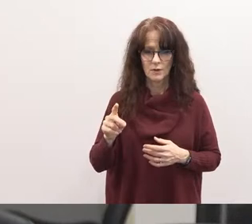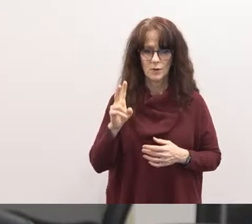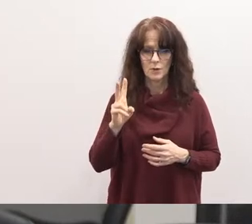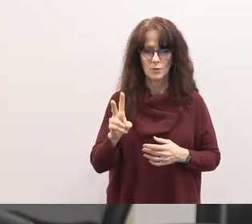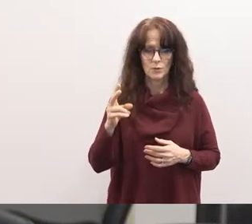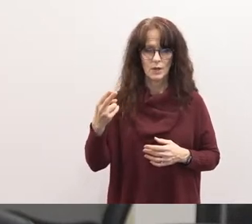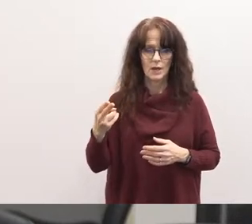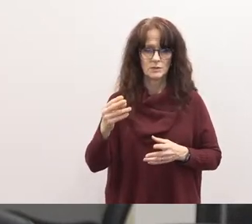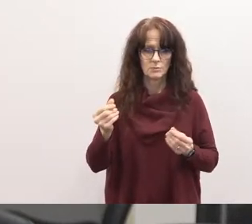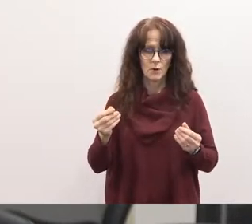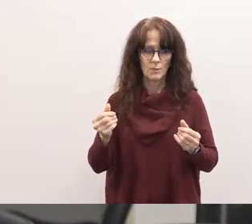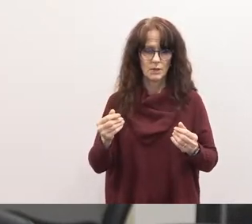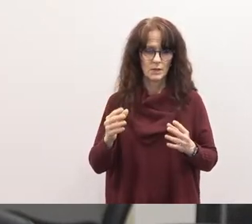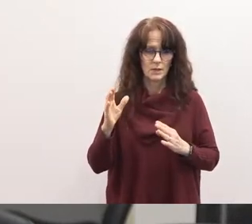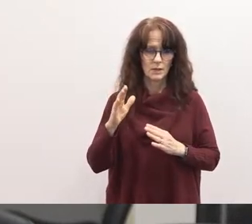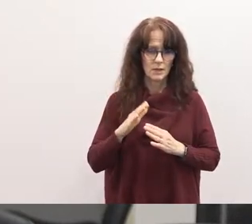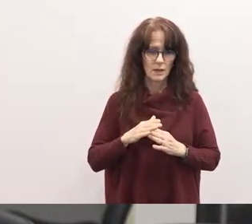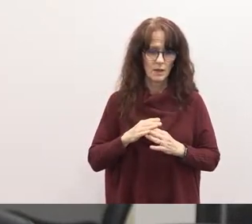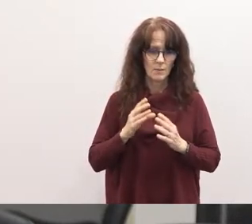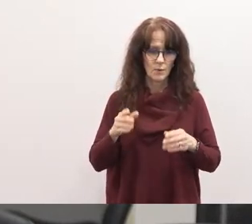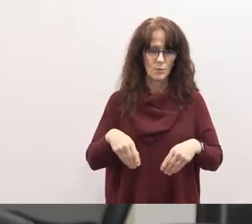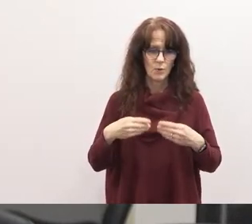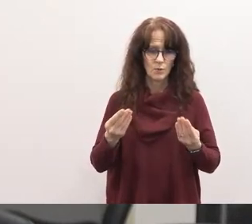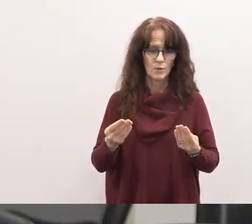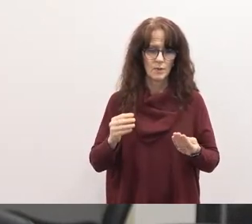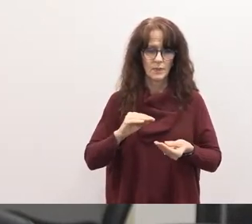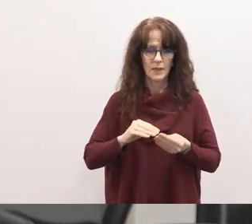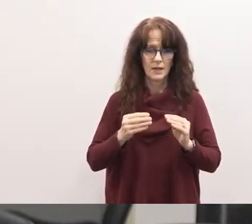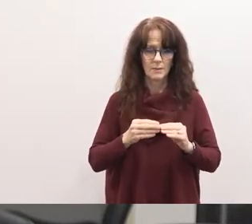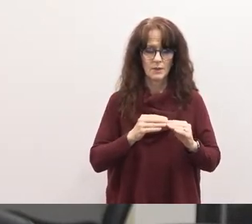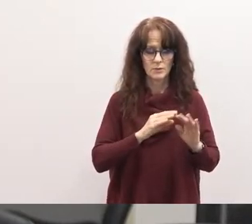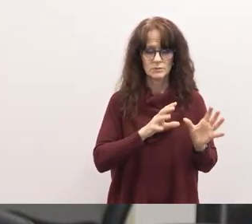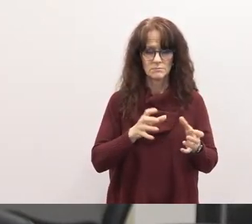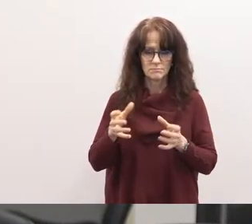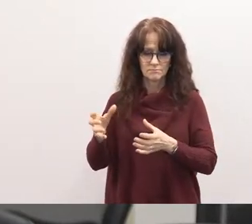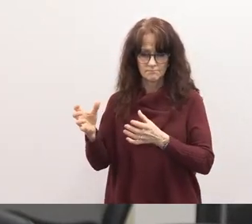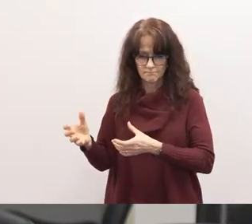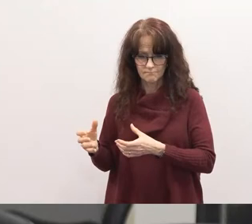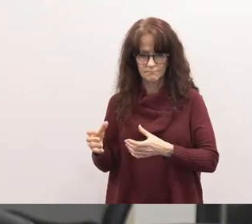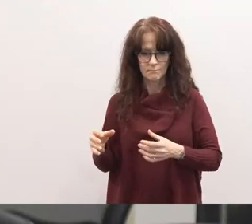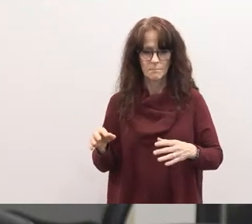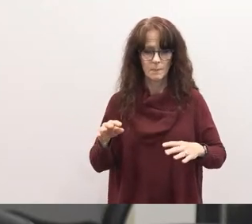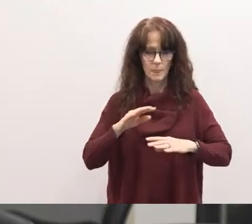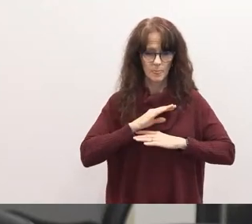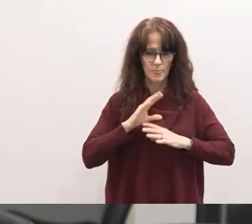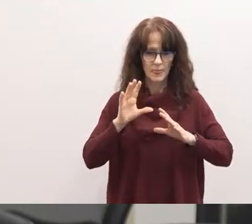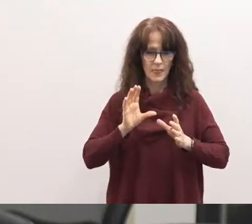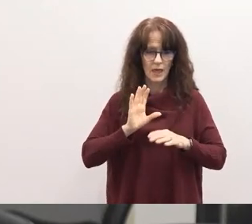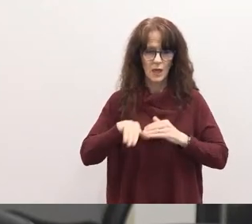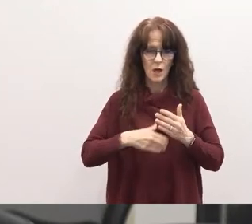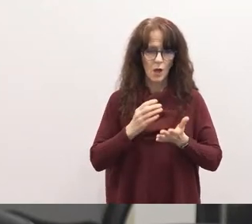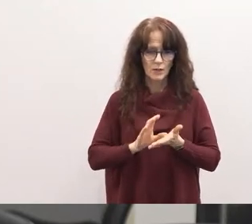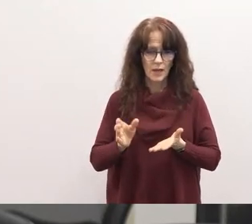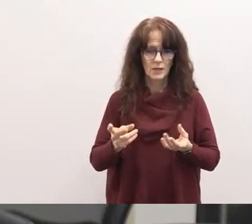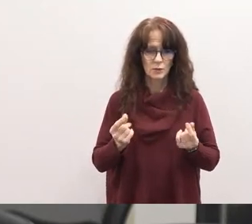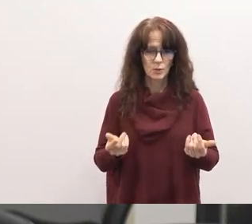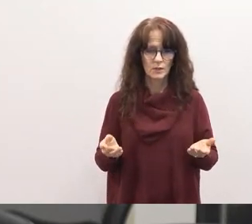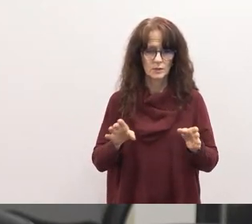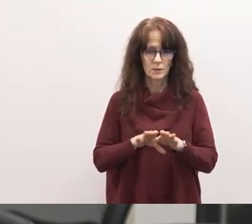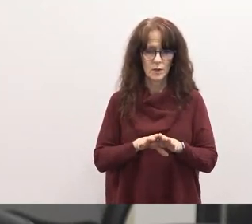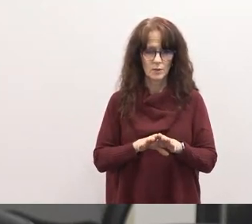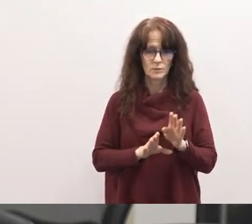property. They had the top-ranking proposal based on a number of those factors as well. All cash offer, quick to close.